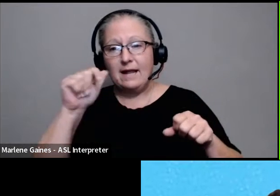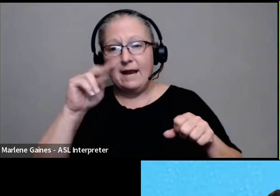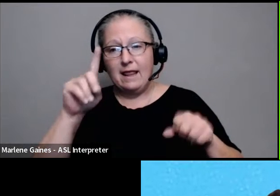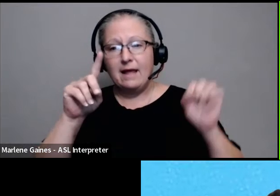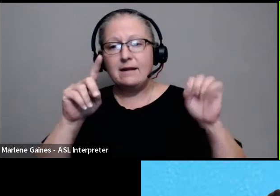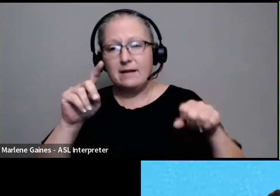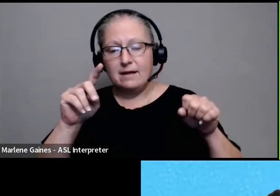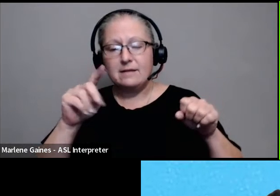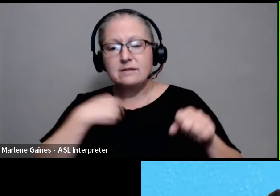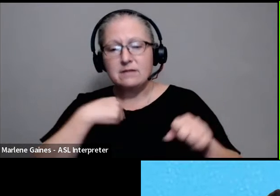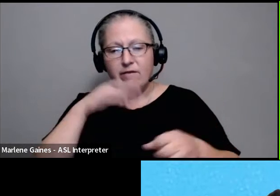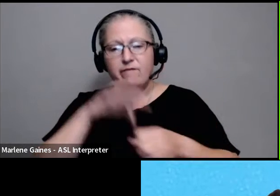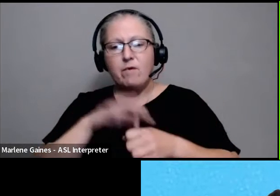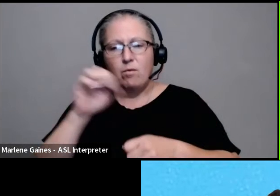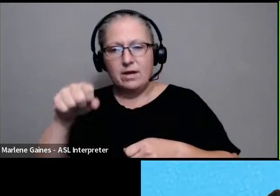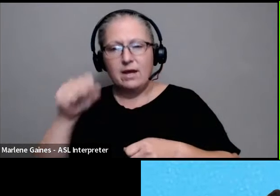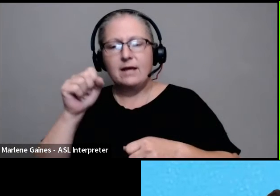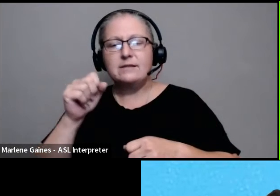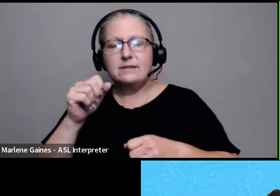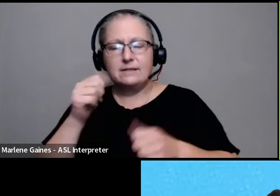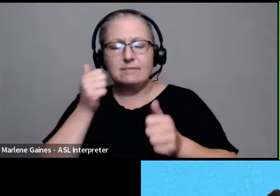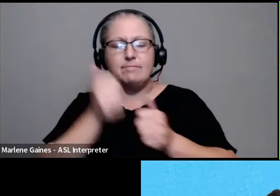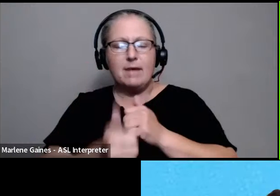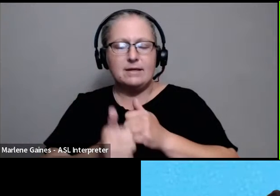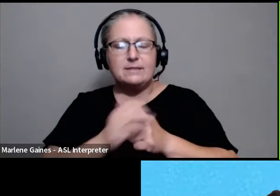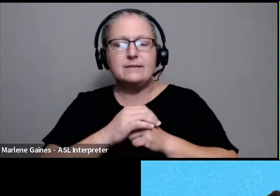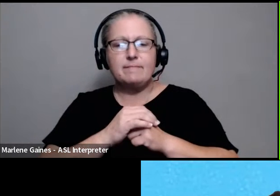Aye. And I will vote aye, so it passes